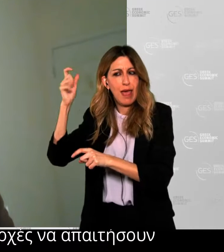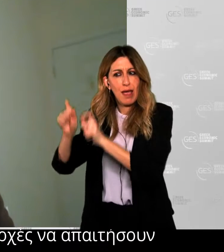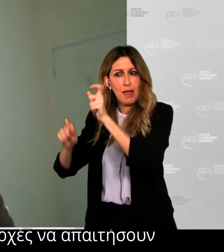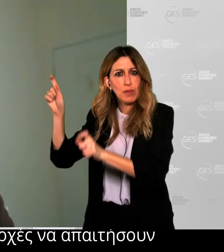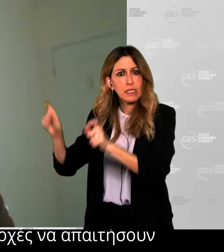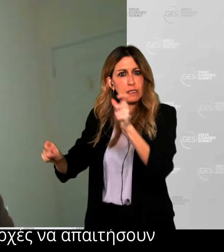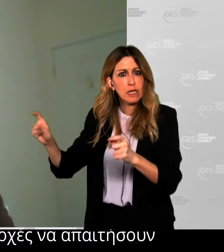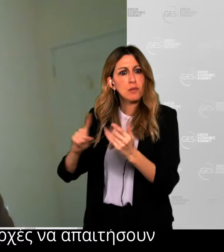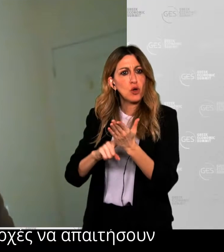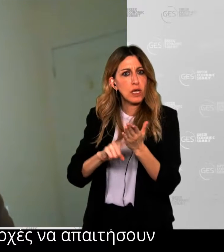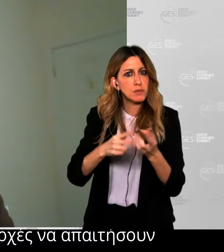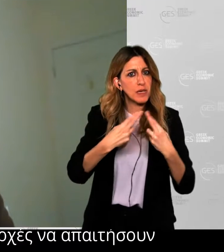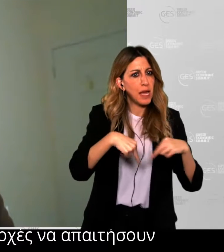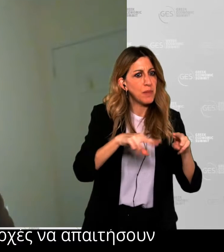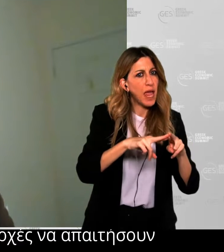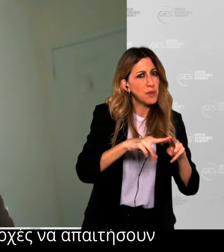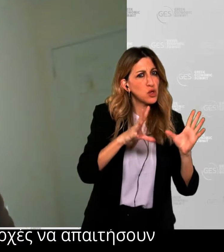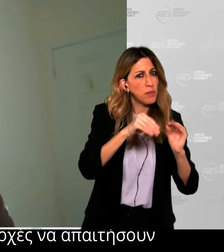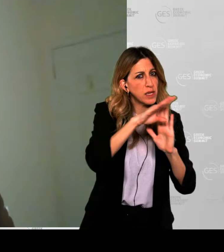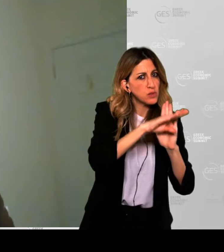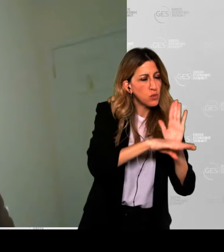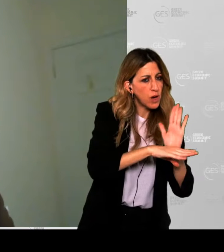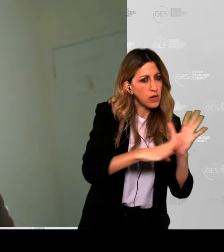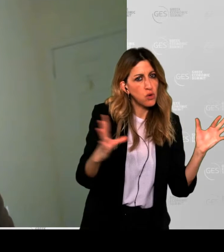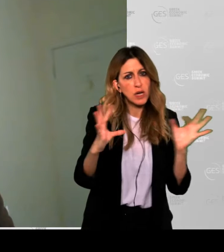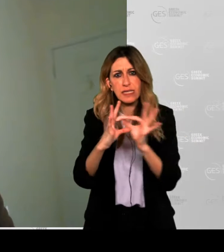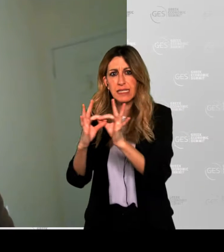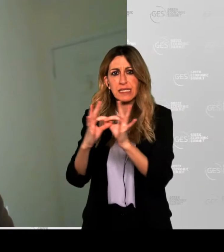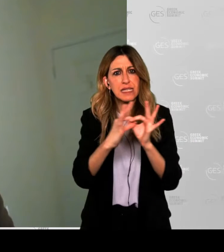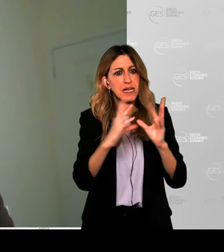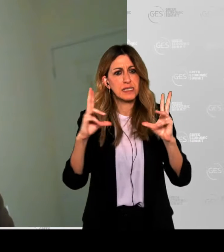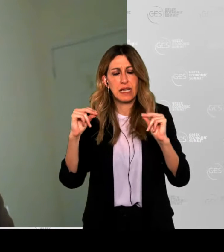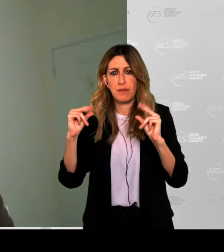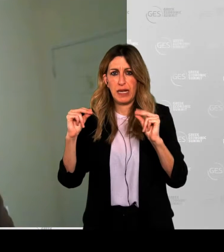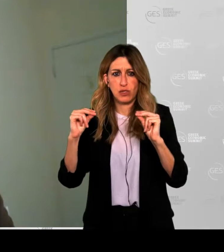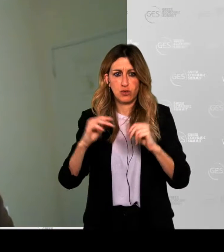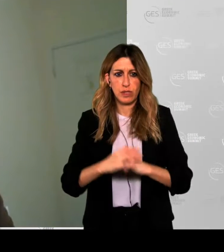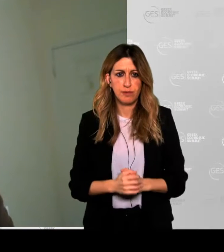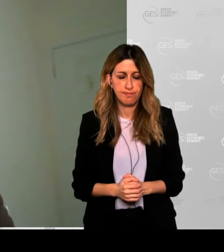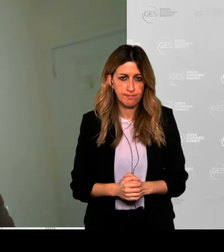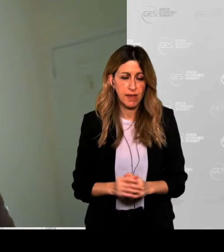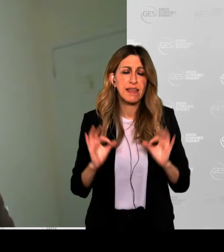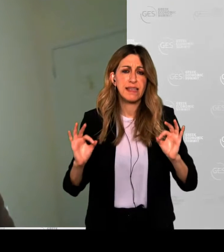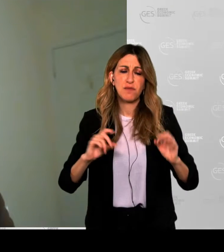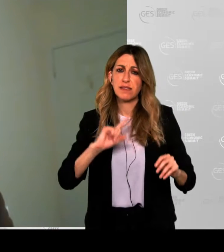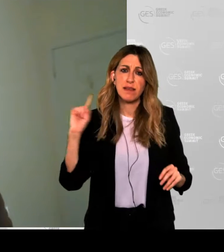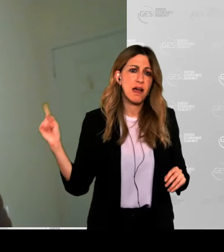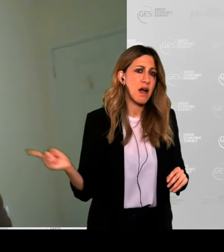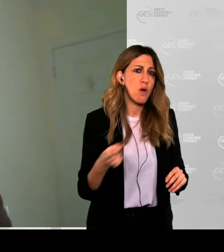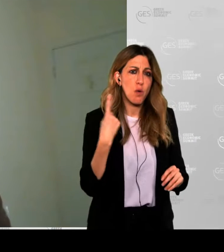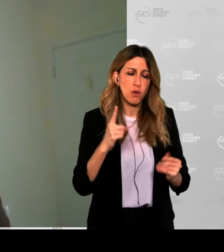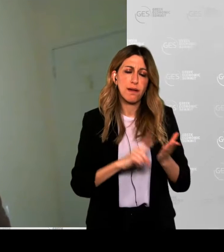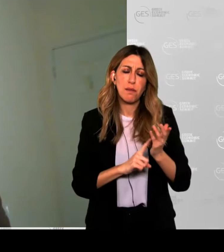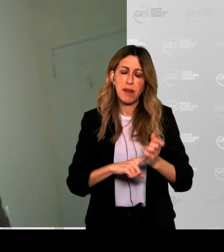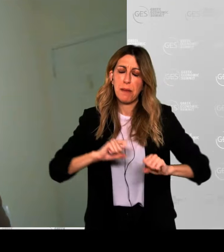as I say, is this is a collective endeavour. It requires effort from everyone to help us achieve those climate goals. We're